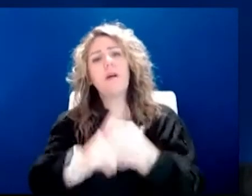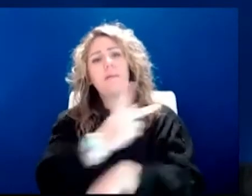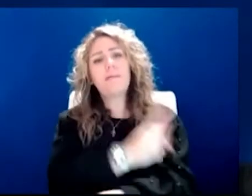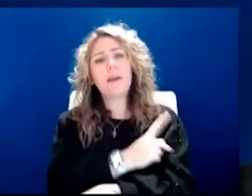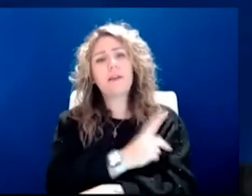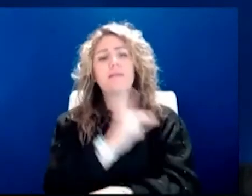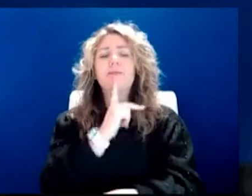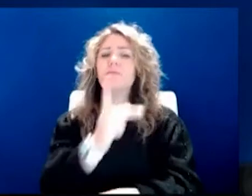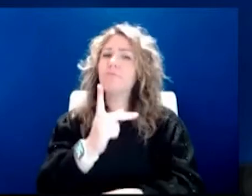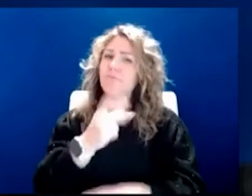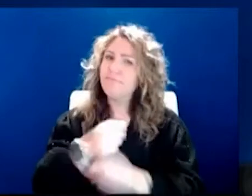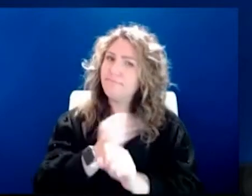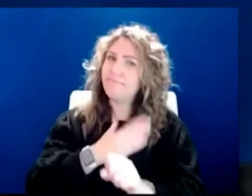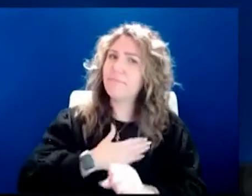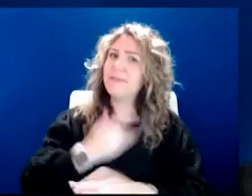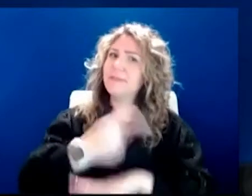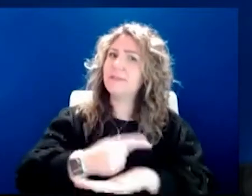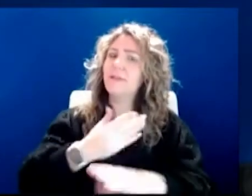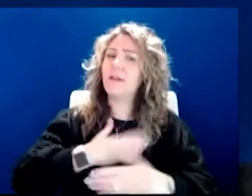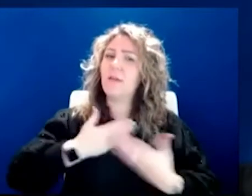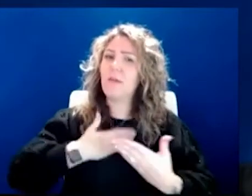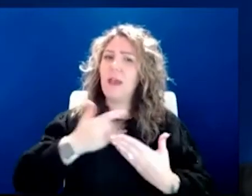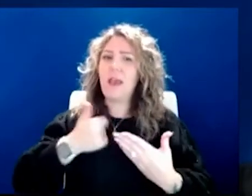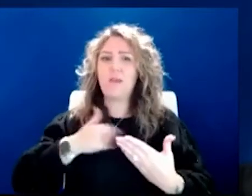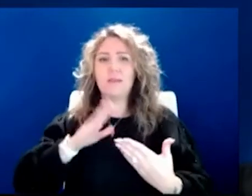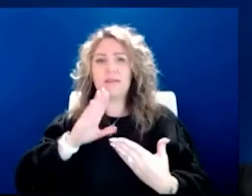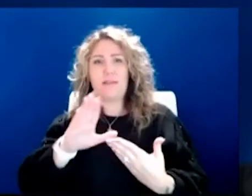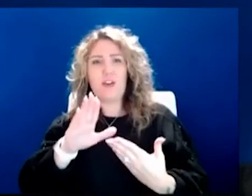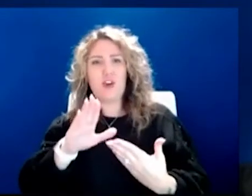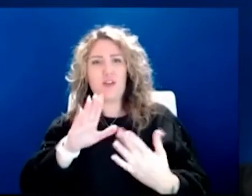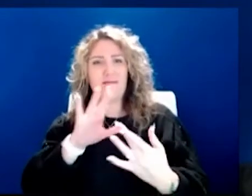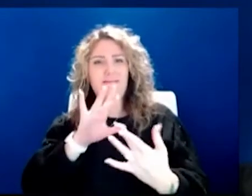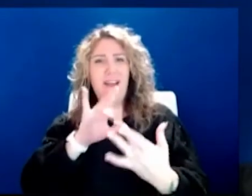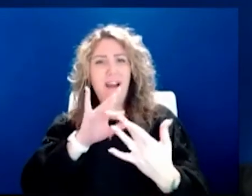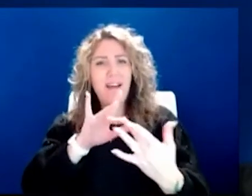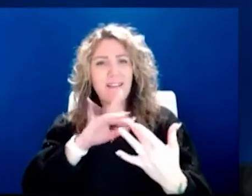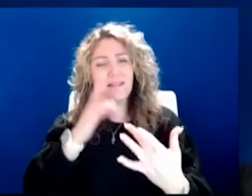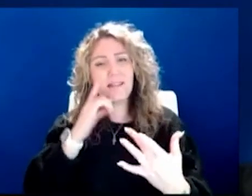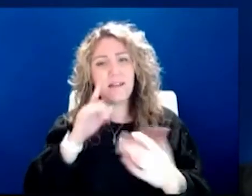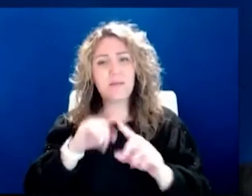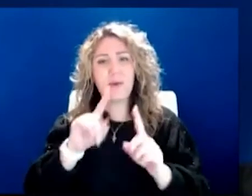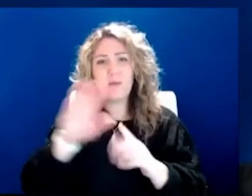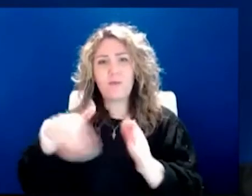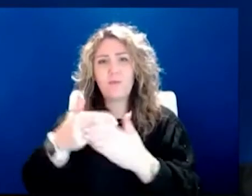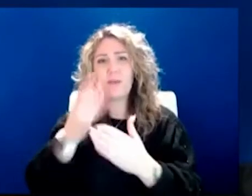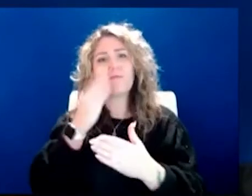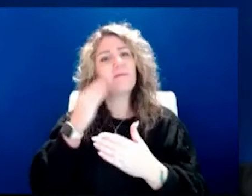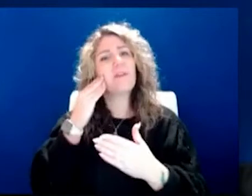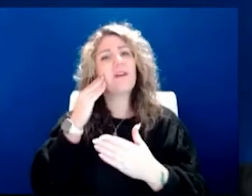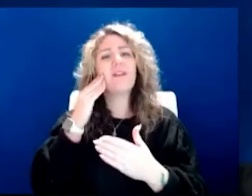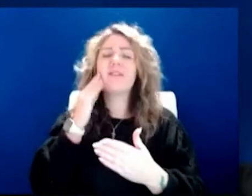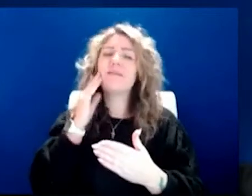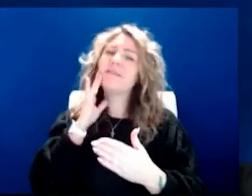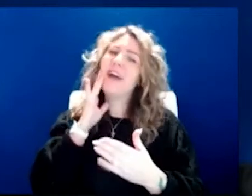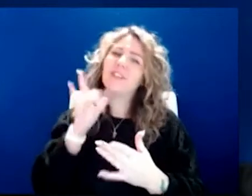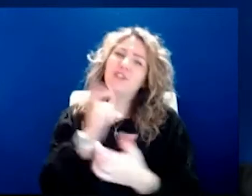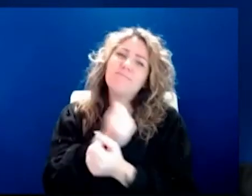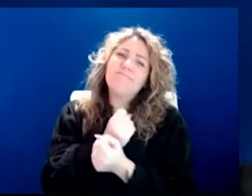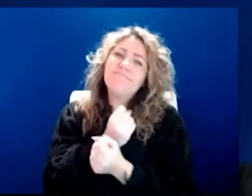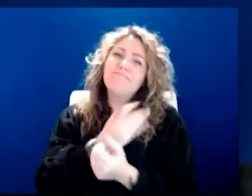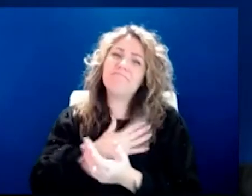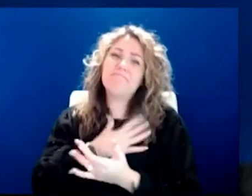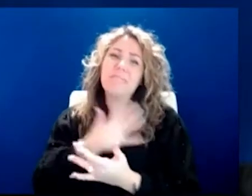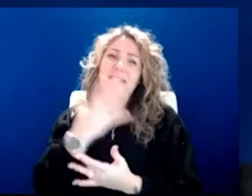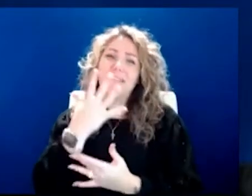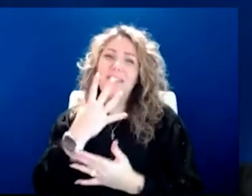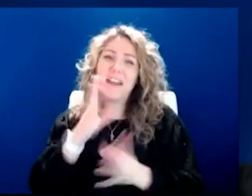day to know that, I was their point of contact to help them. But when I go home, I just love on my 5 children. They just got me a new dog,